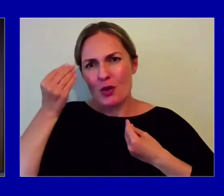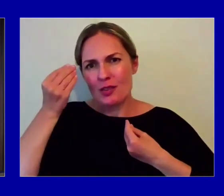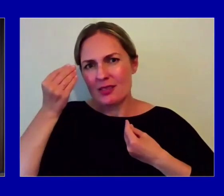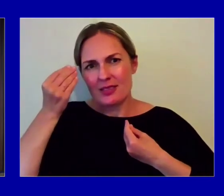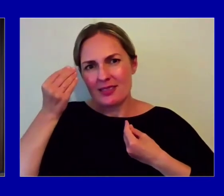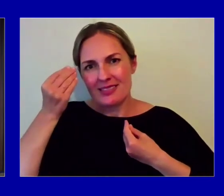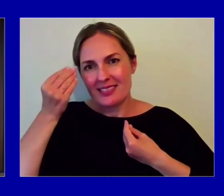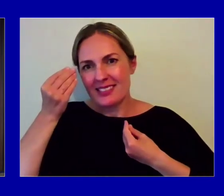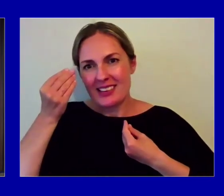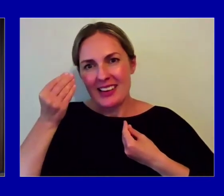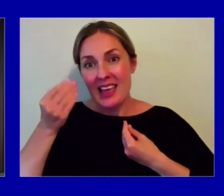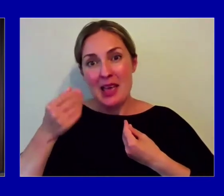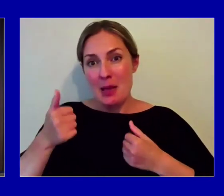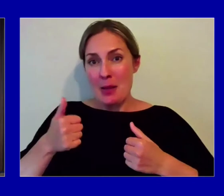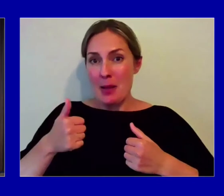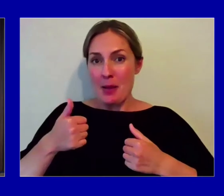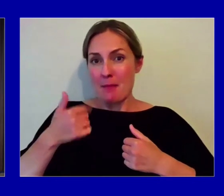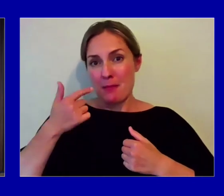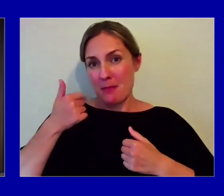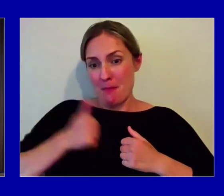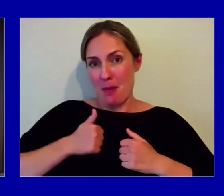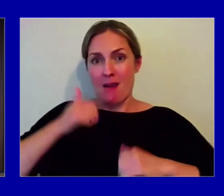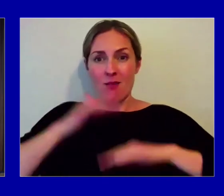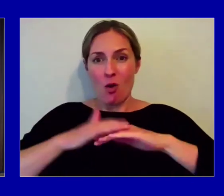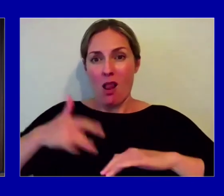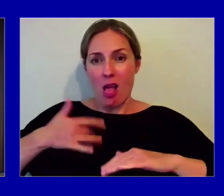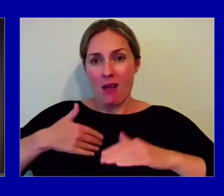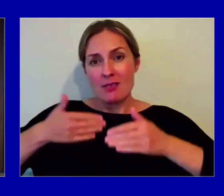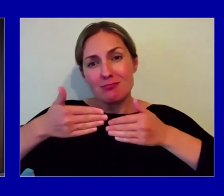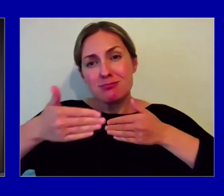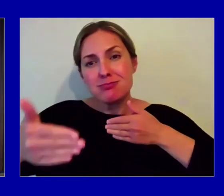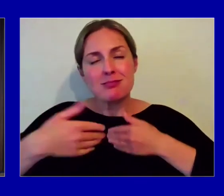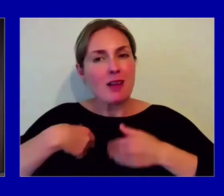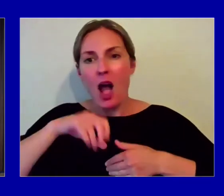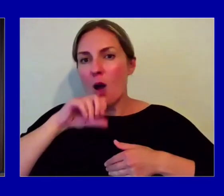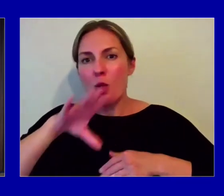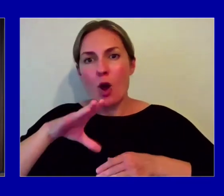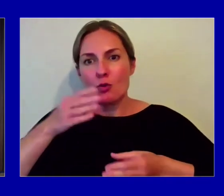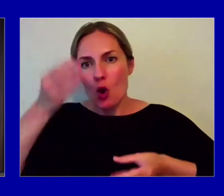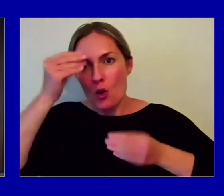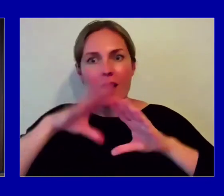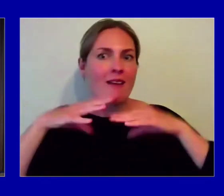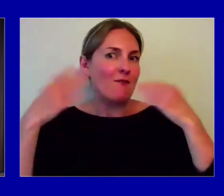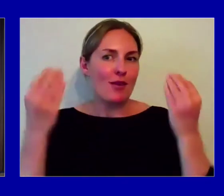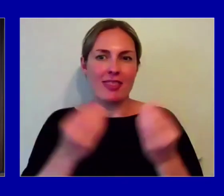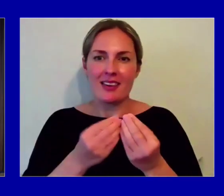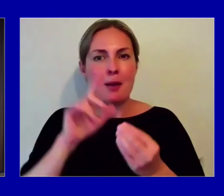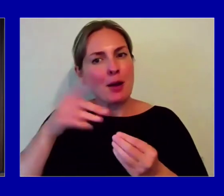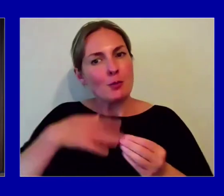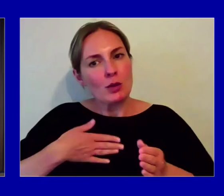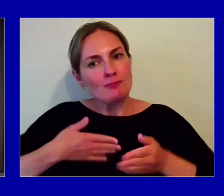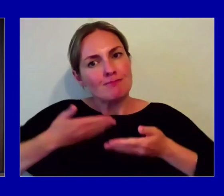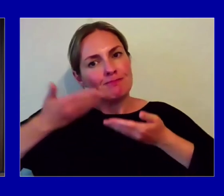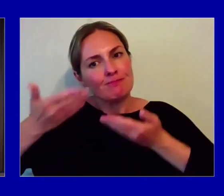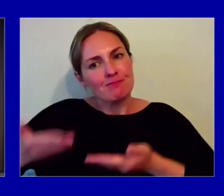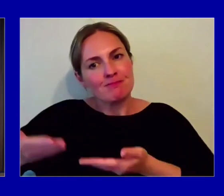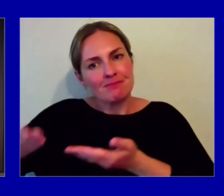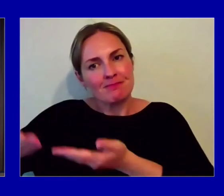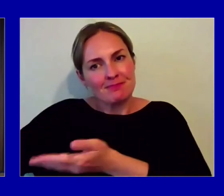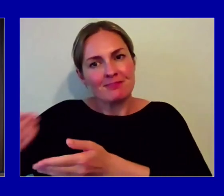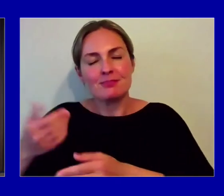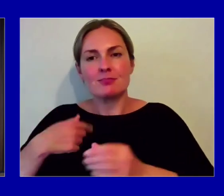in my lifetime either. Um, but the, my, you know, my daughter sitting here, like she's, you know, she's in a really good position at the moment that